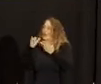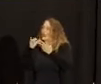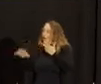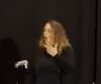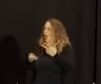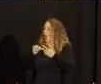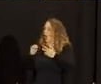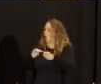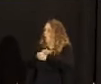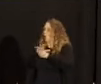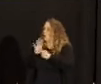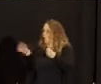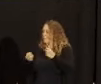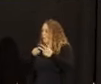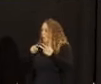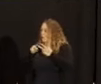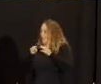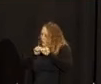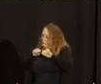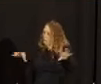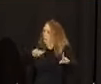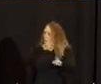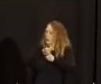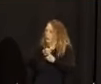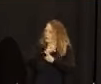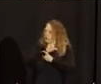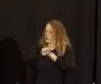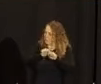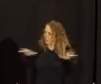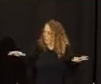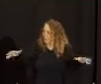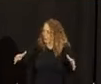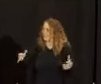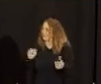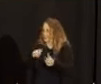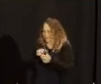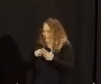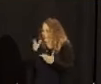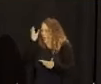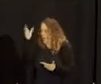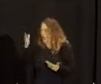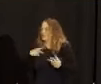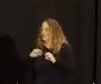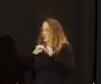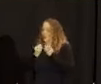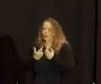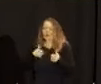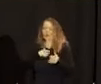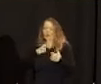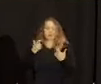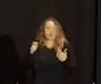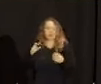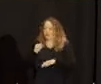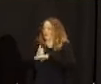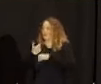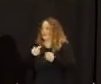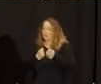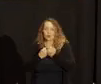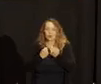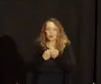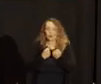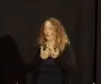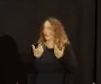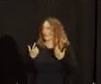community? You know, so it's things like supporting organizations that are doing that work, supporting all of our grantees at the Ford